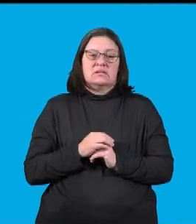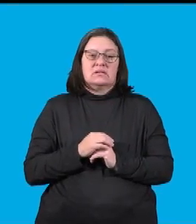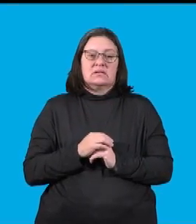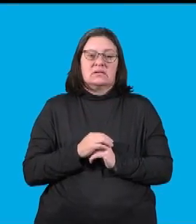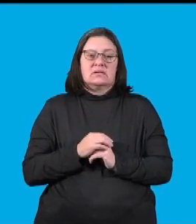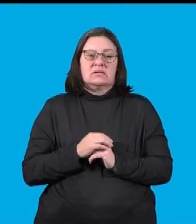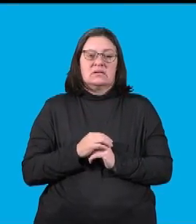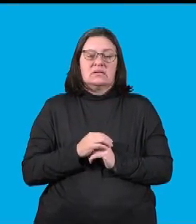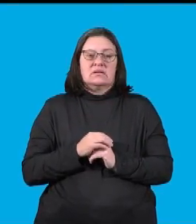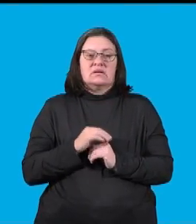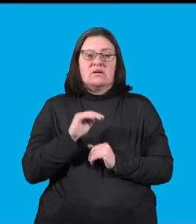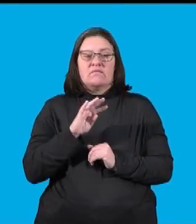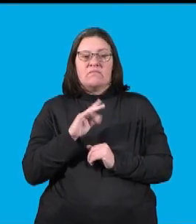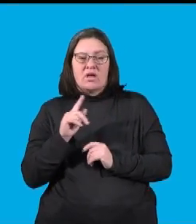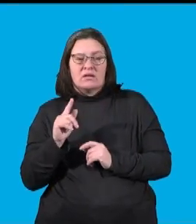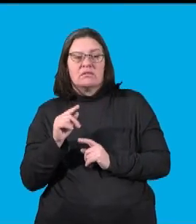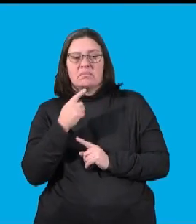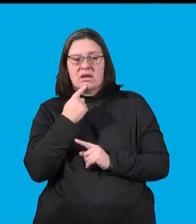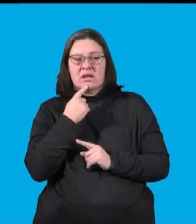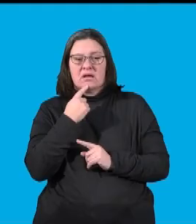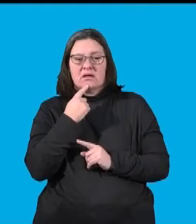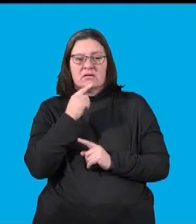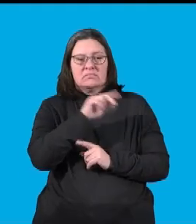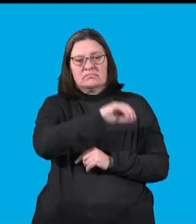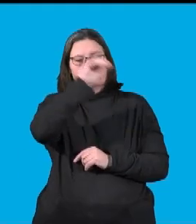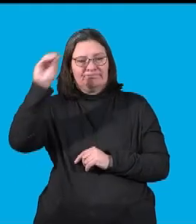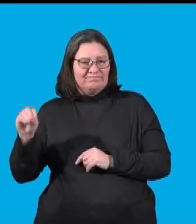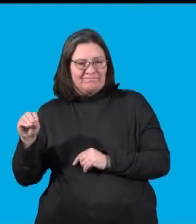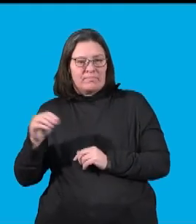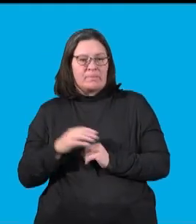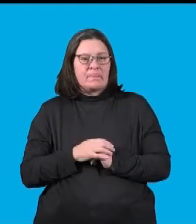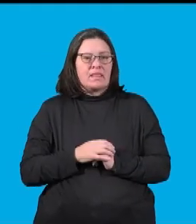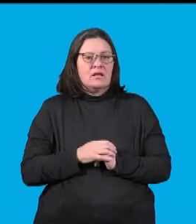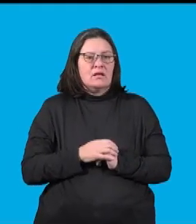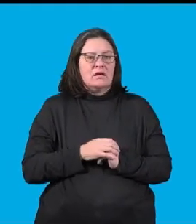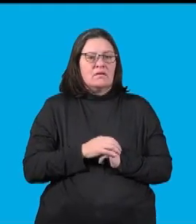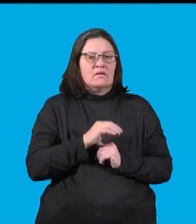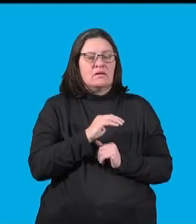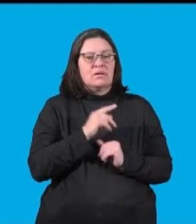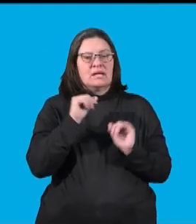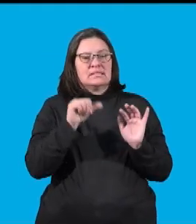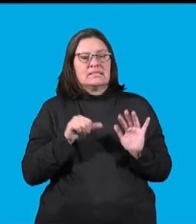give me 16. 16a is equal to, take this constant over to the